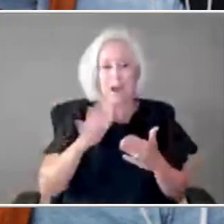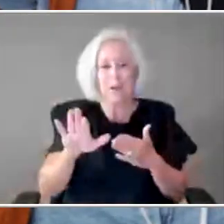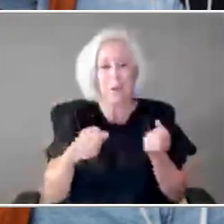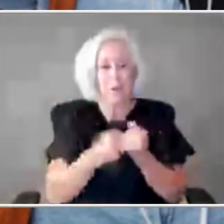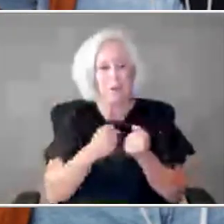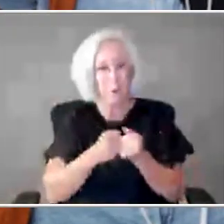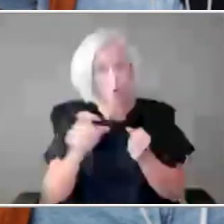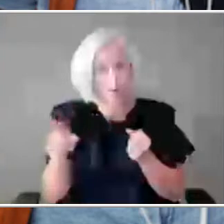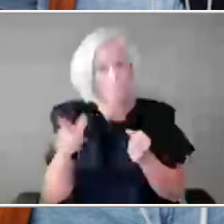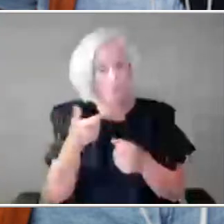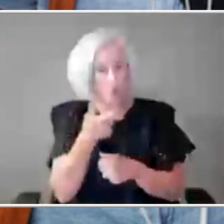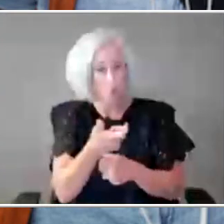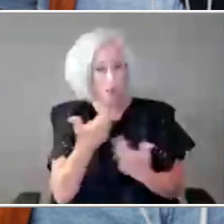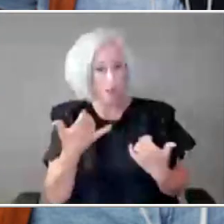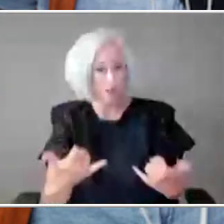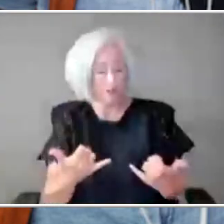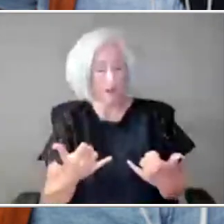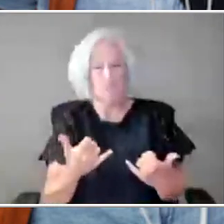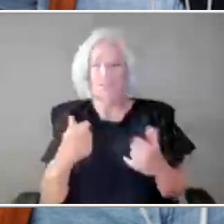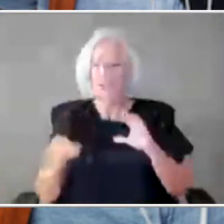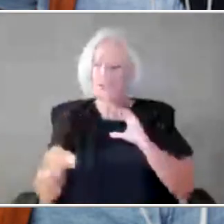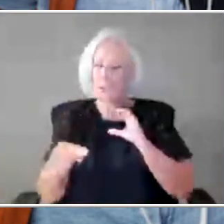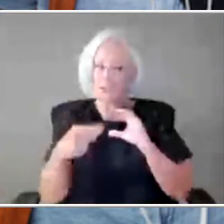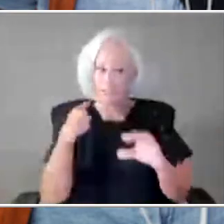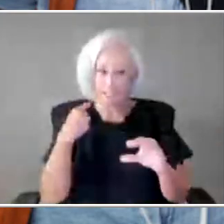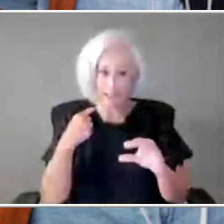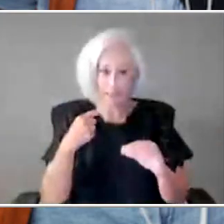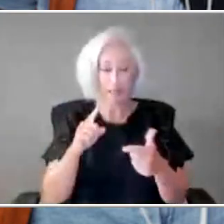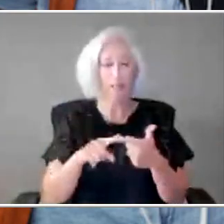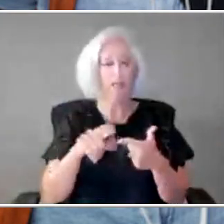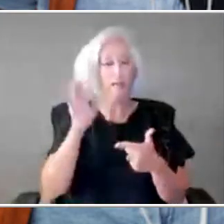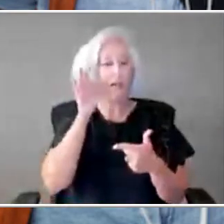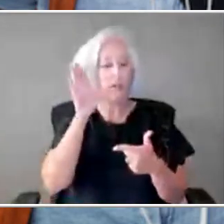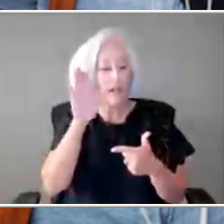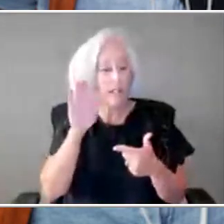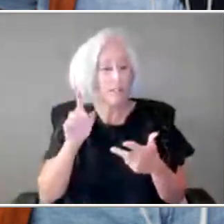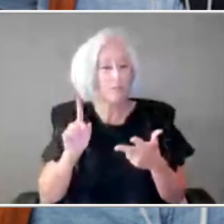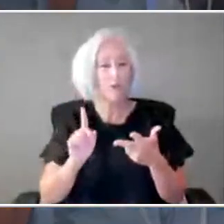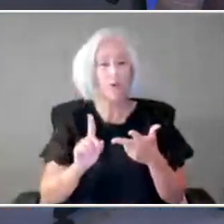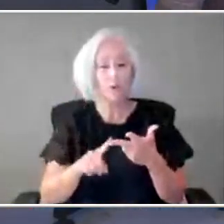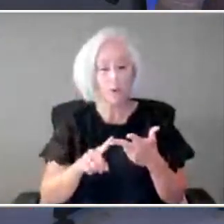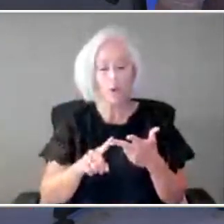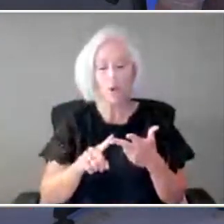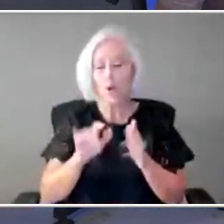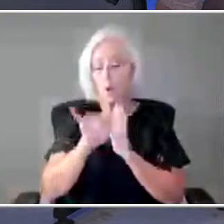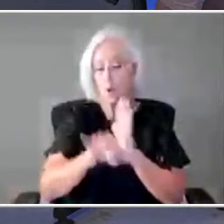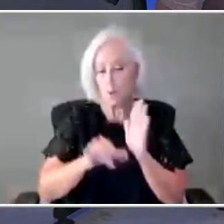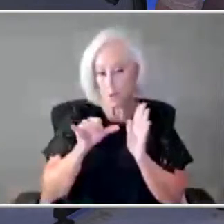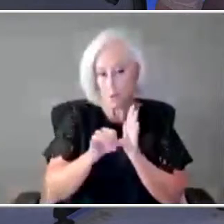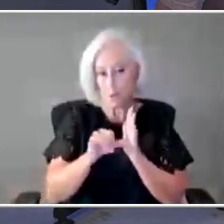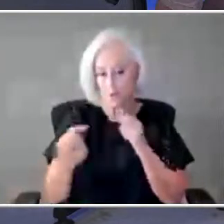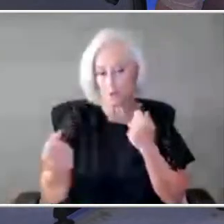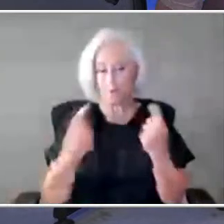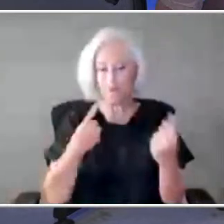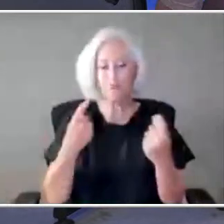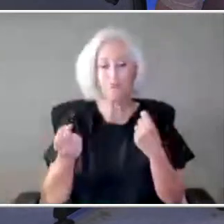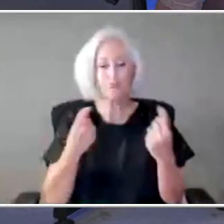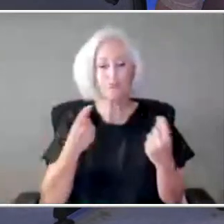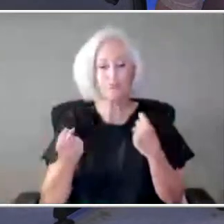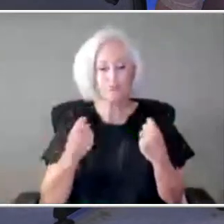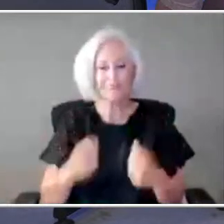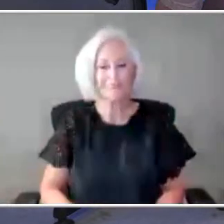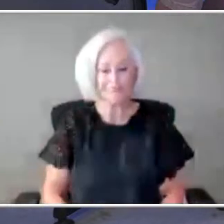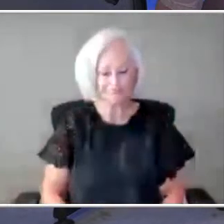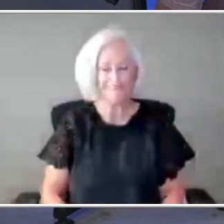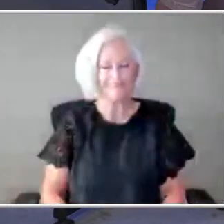on YouTube or Facebook. You can email the Medical News Network. That information is right there on your screen. So Tracey, it takes a village to raise a